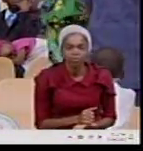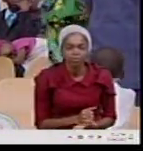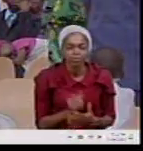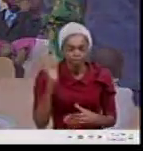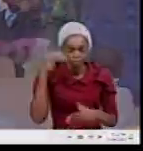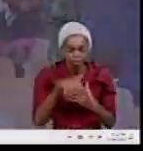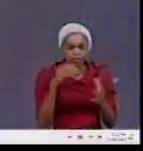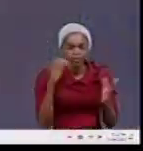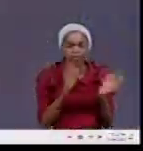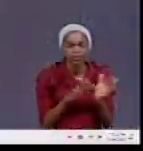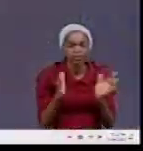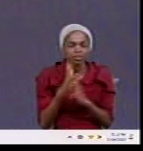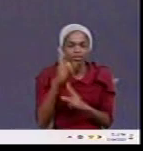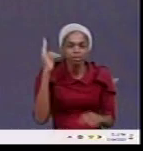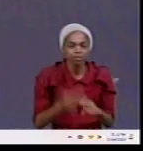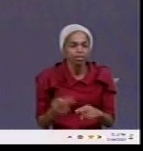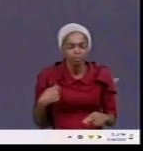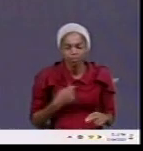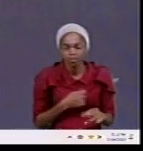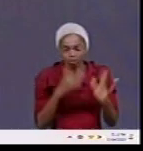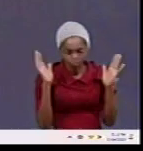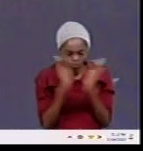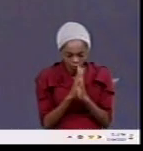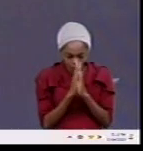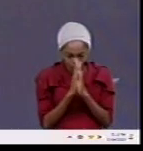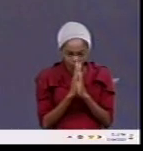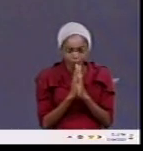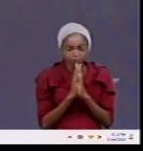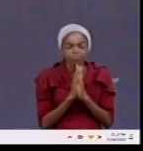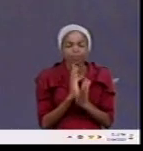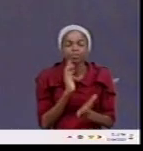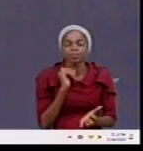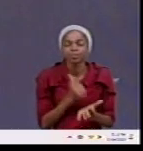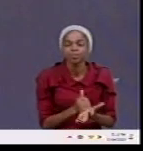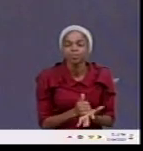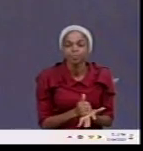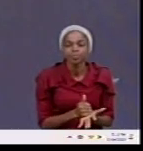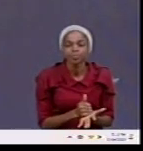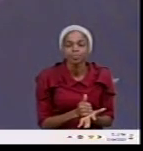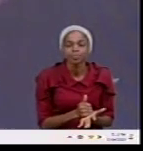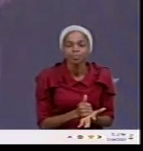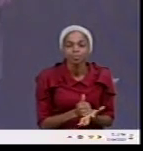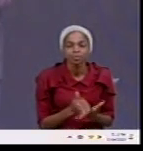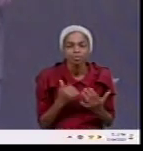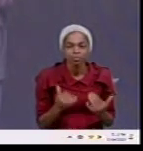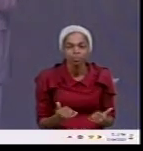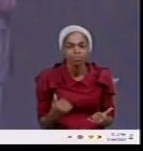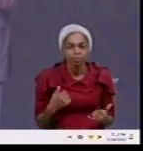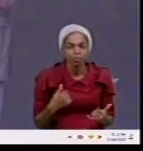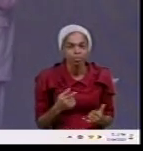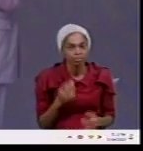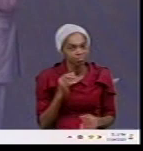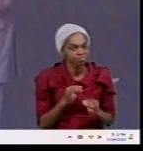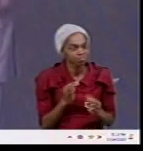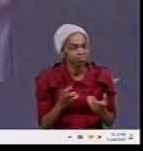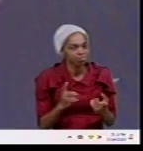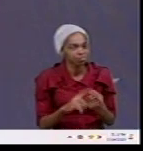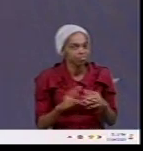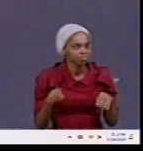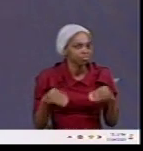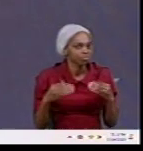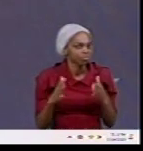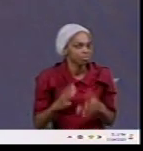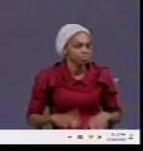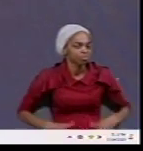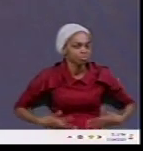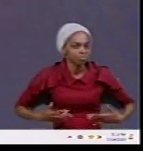Now you want to give your life to Christ, you want to begin to follow the Lord Jesus Christ. We want to be saved by the Savior. Raise up